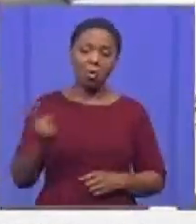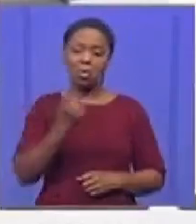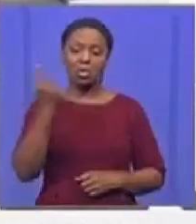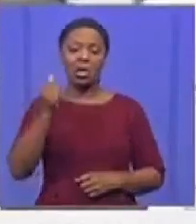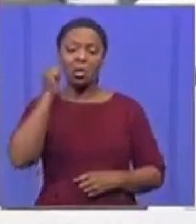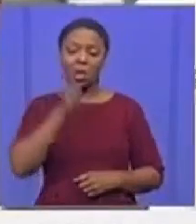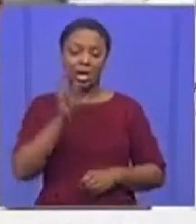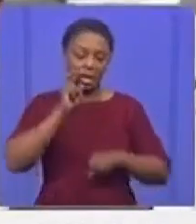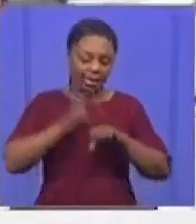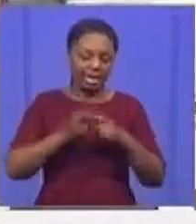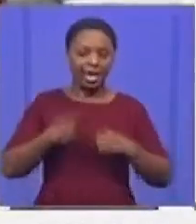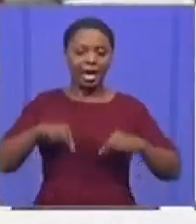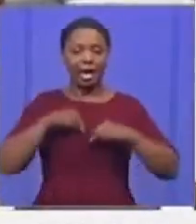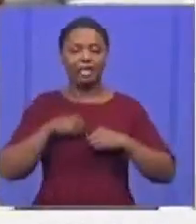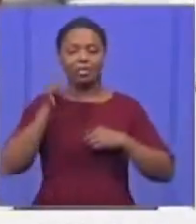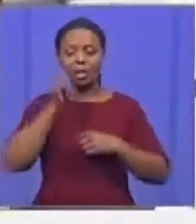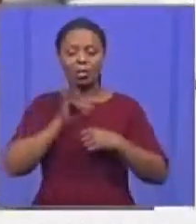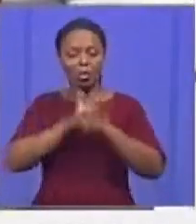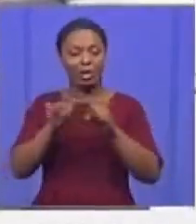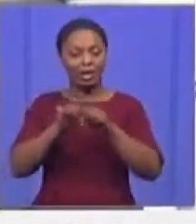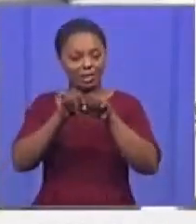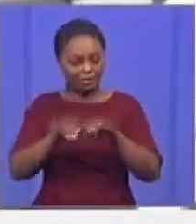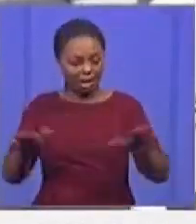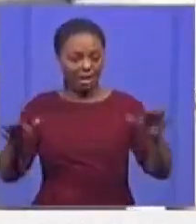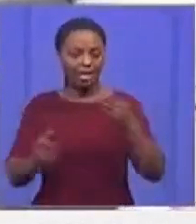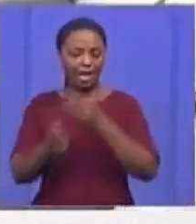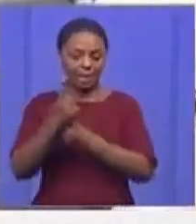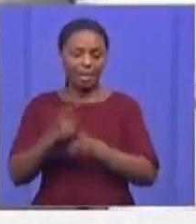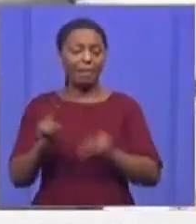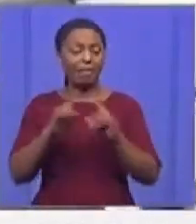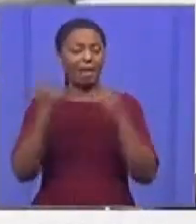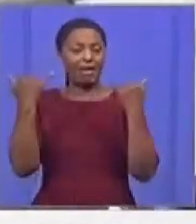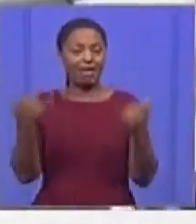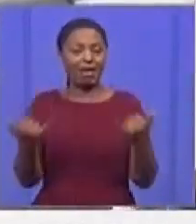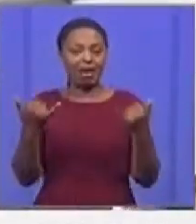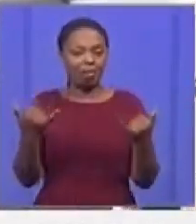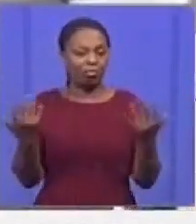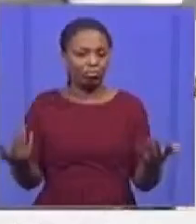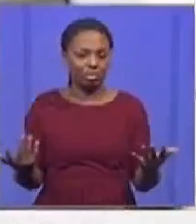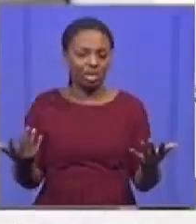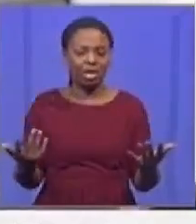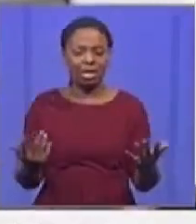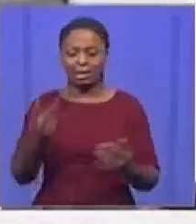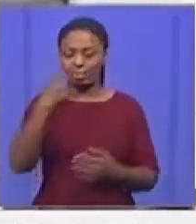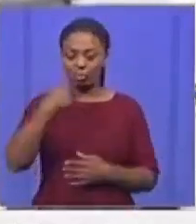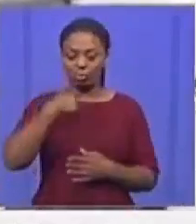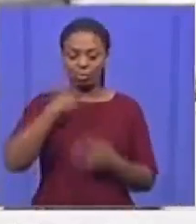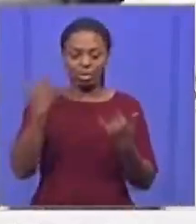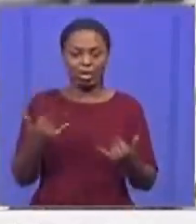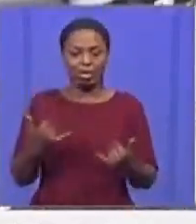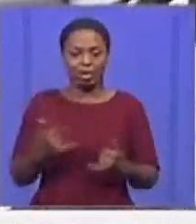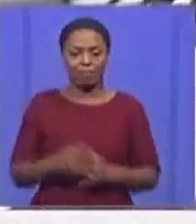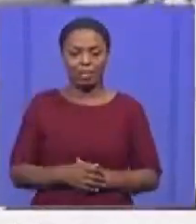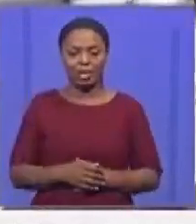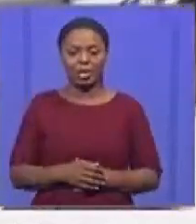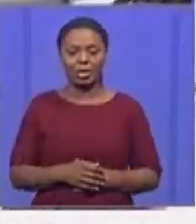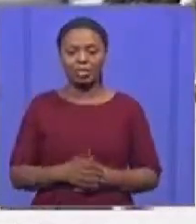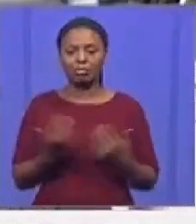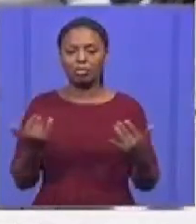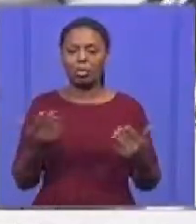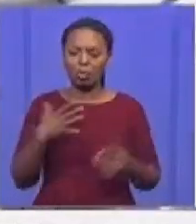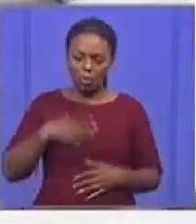they needed us during COVID-19, but because of now, they've seen us, we are very, very, very wanted